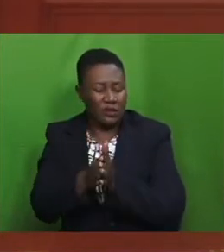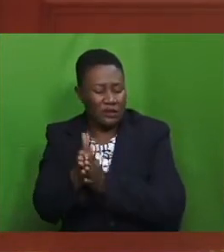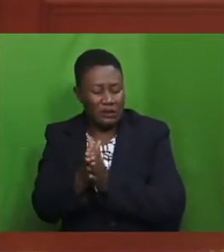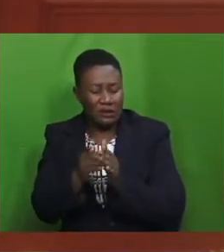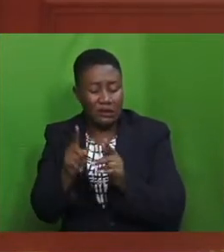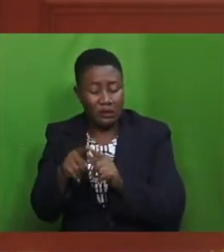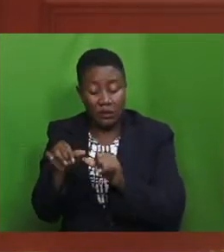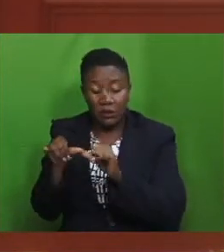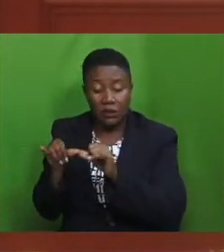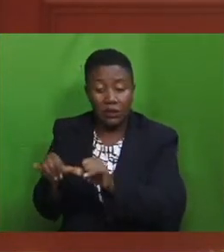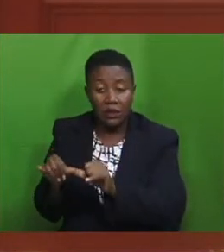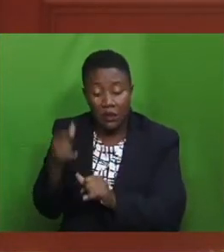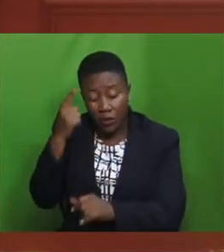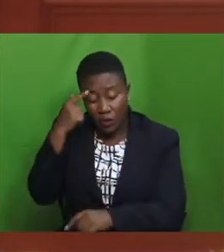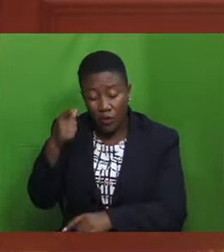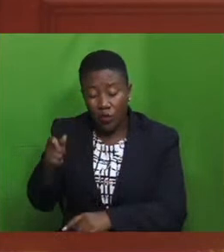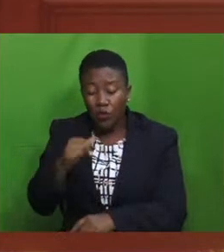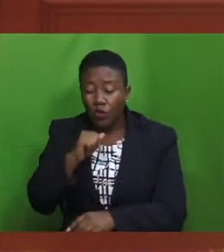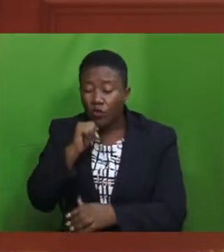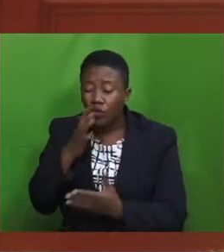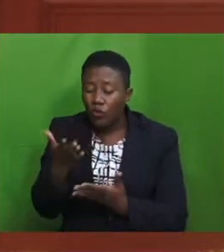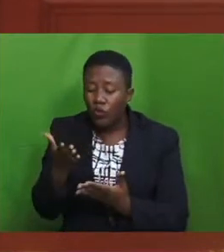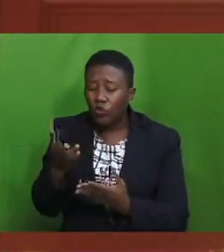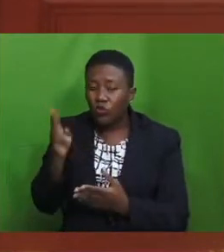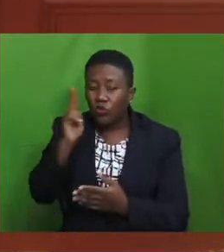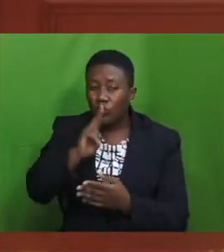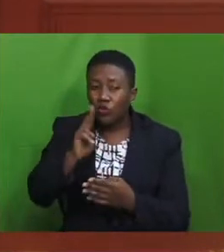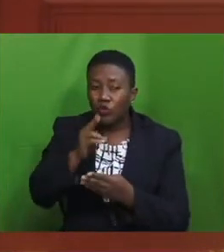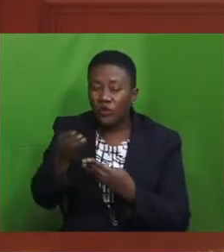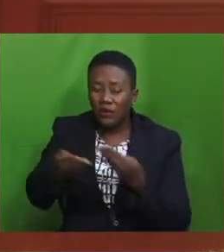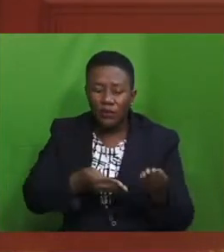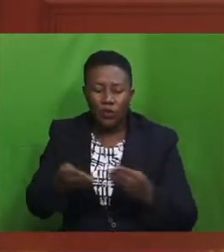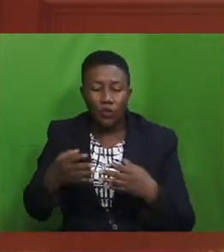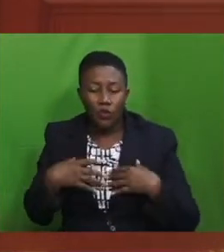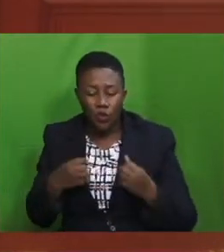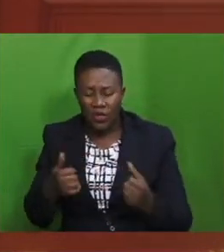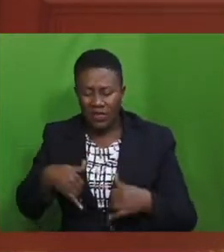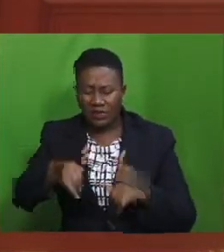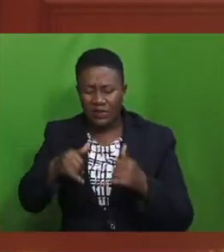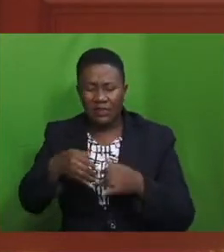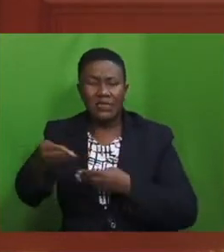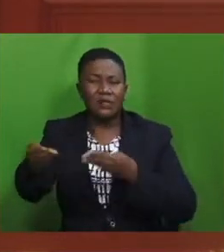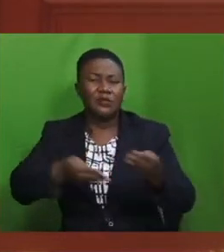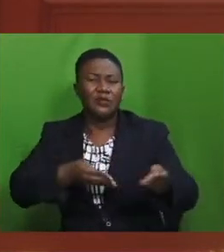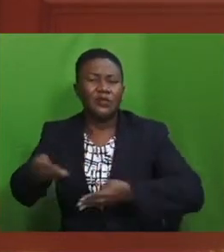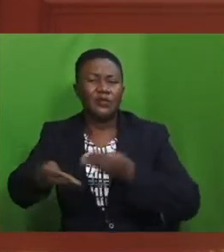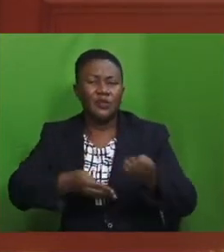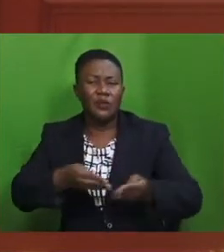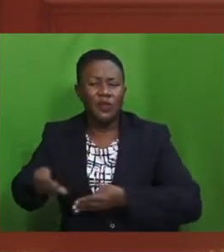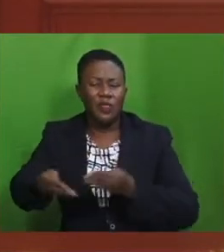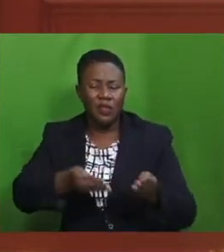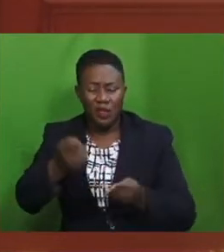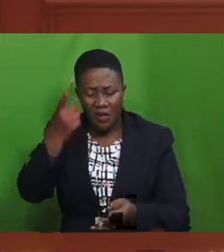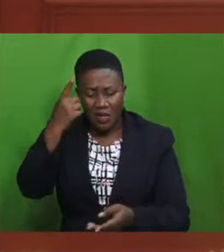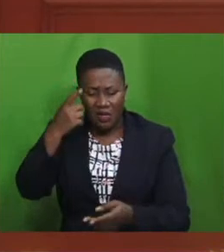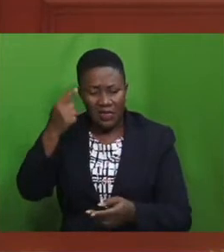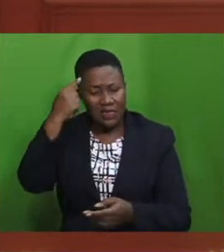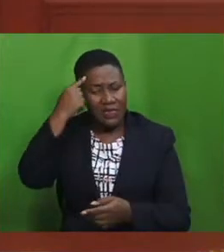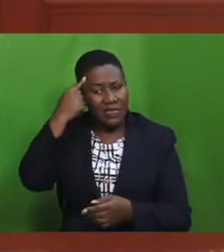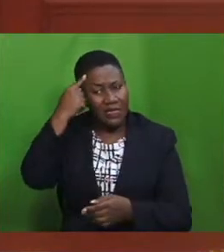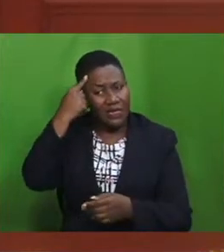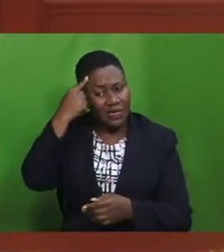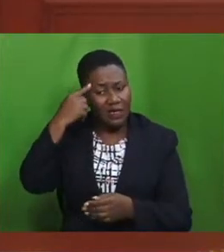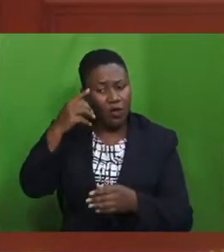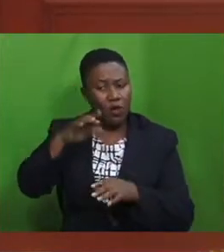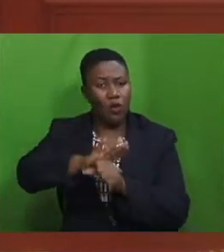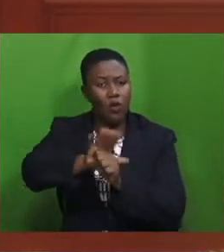he has not disciplined his expenditure. He is still spending as if he is not in a COVID period. And Mr. Speaker,